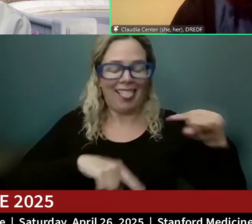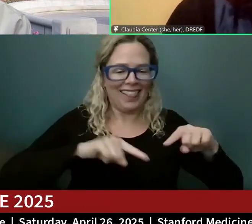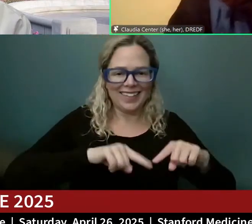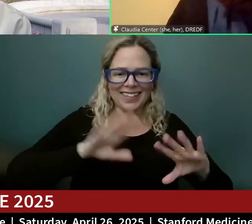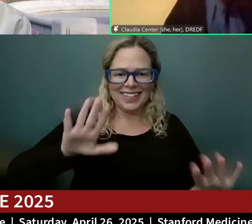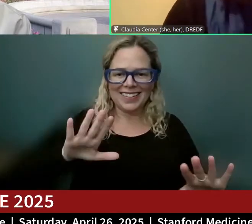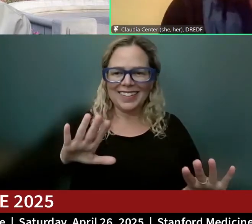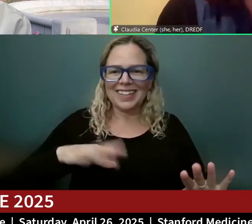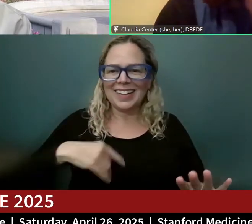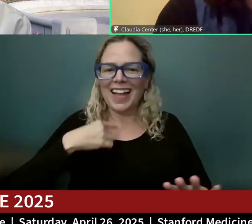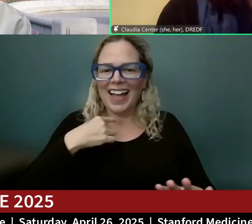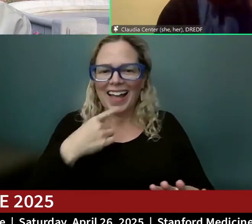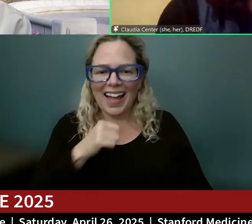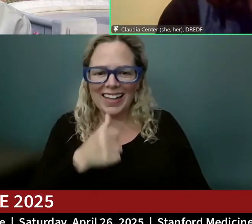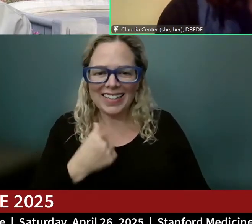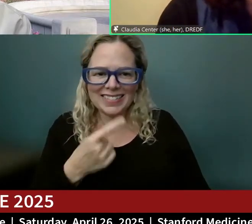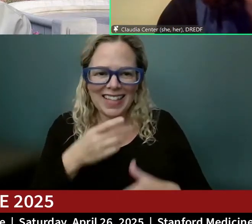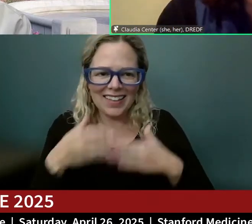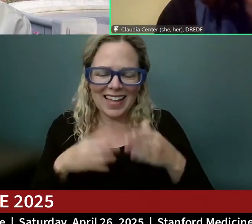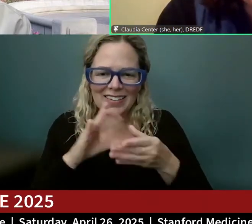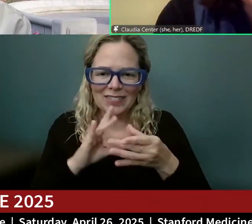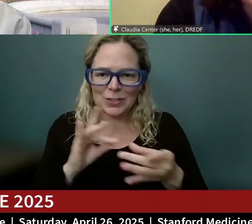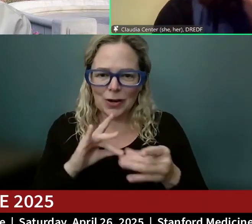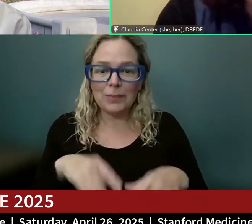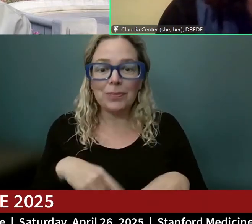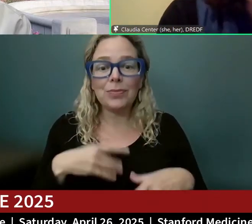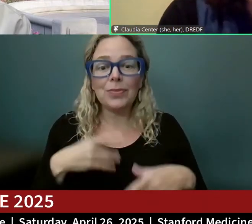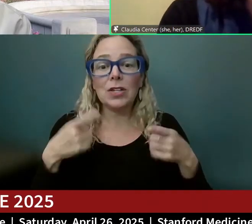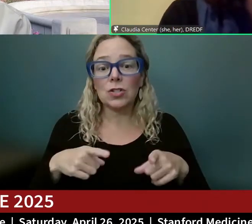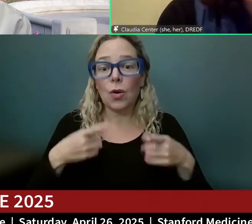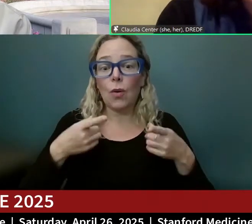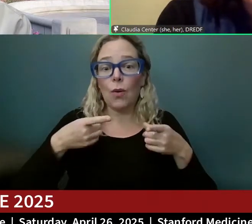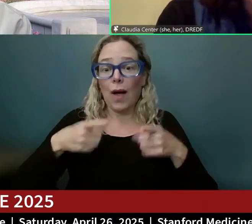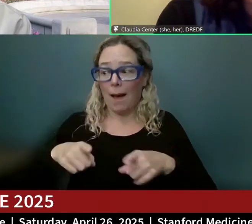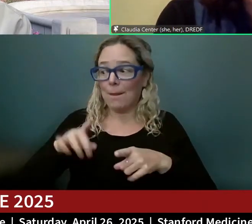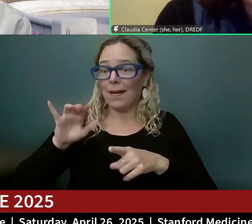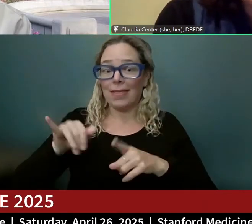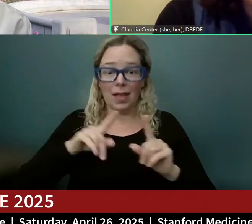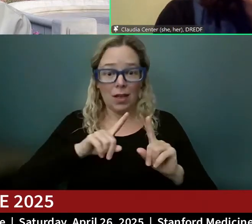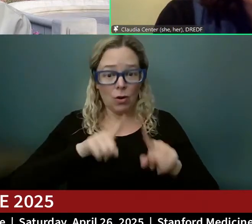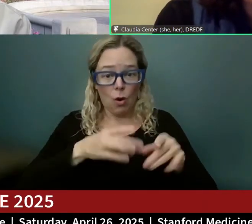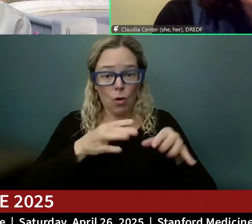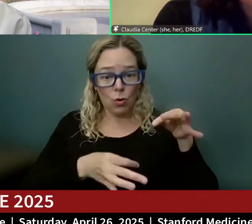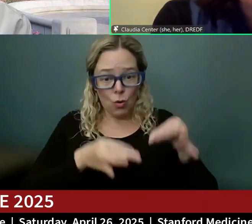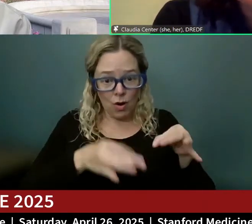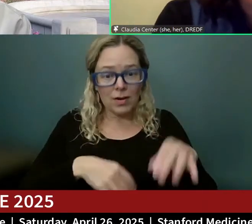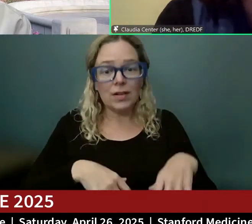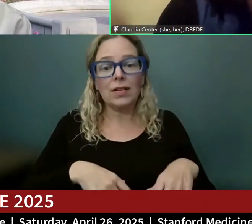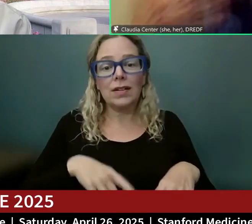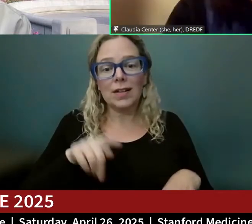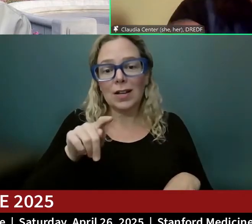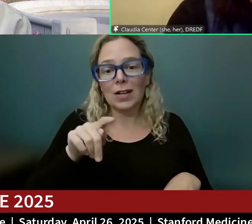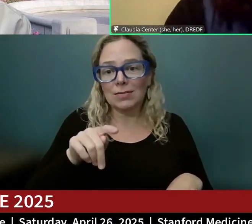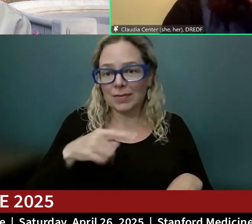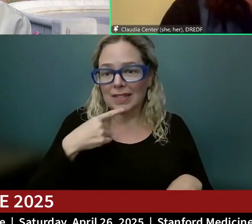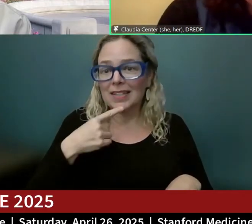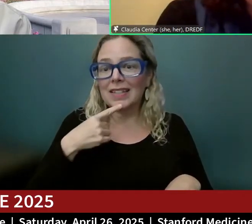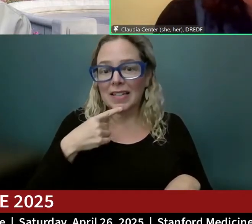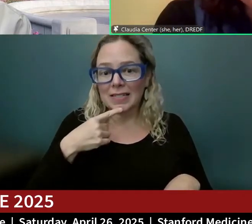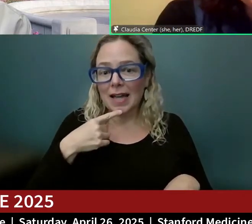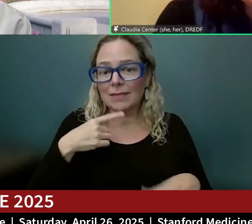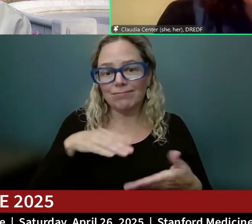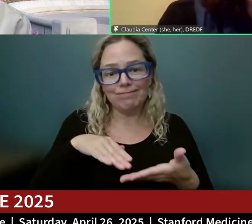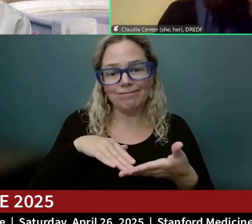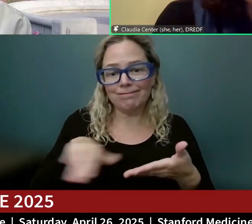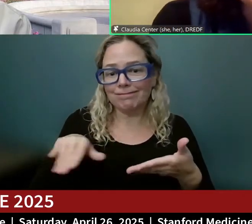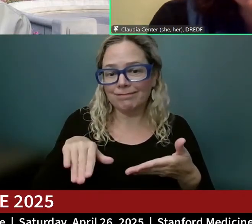sorry, I didn't tell the end of the story. The trial court said, yep, you're let dismissed that claim